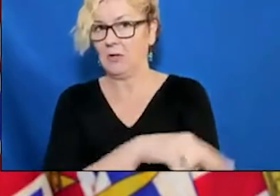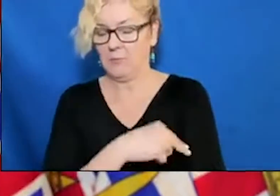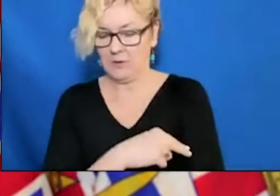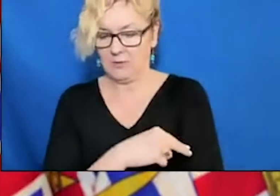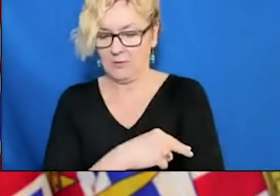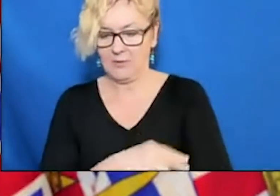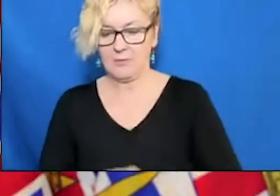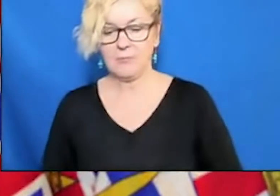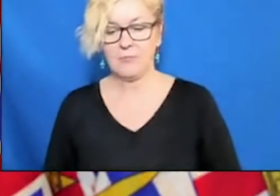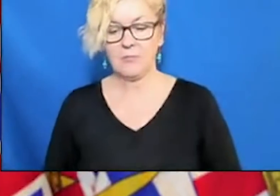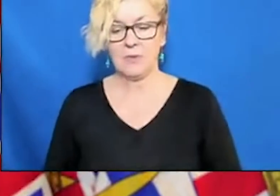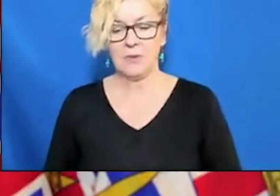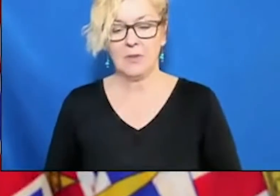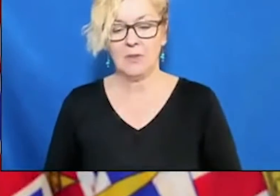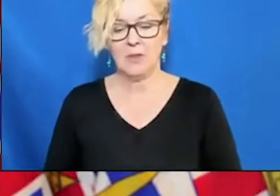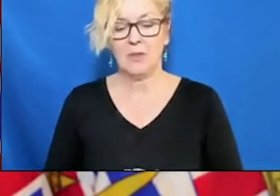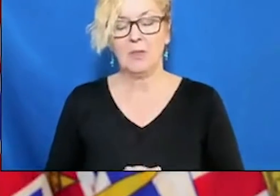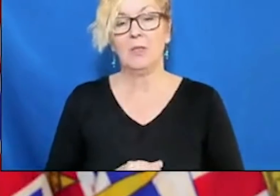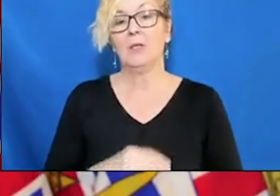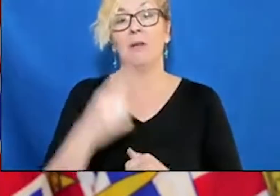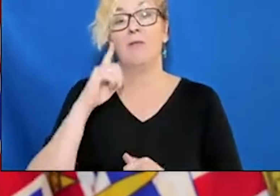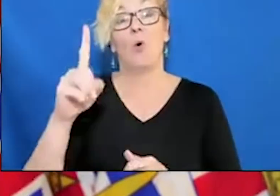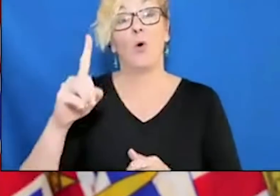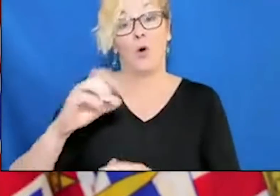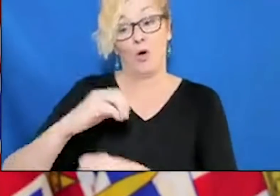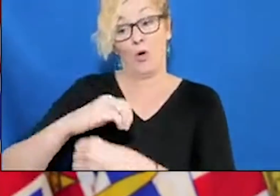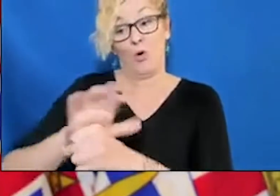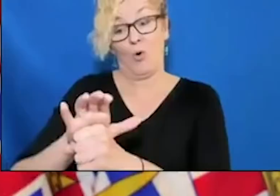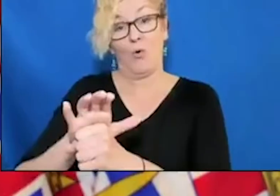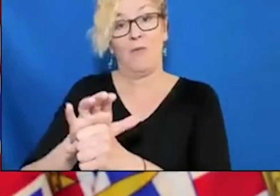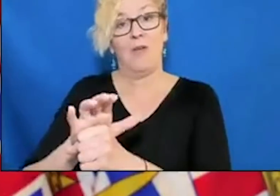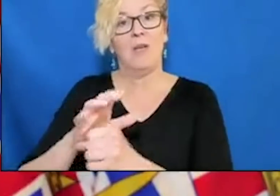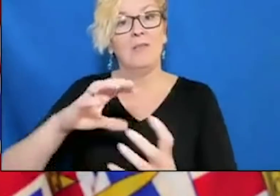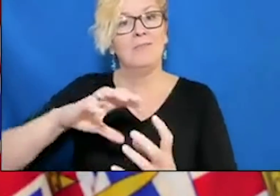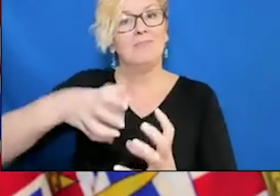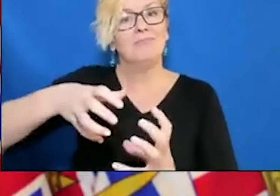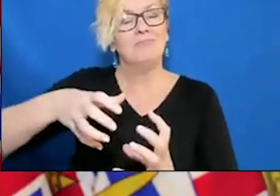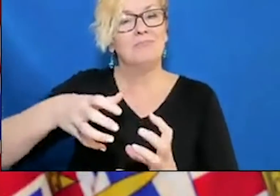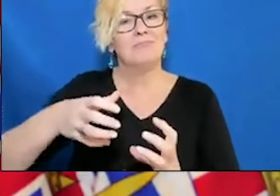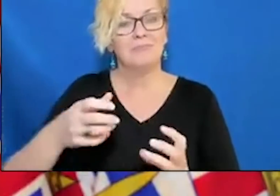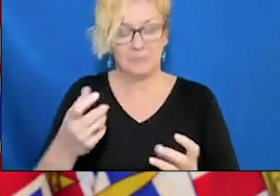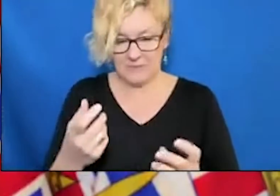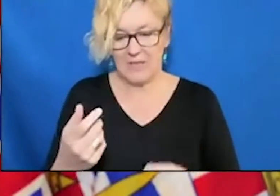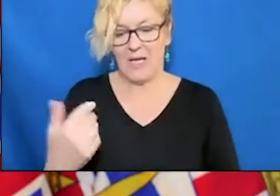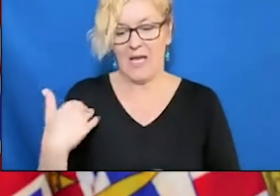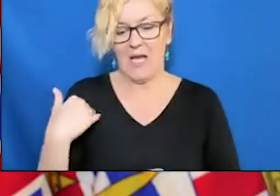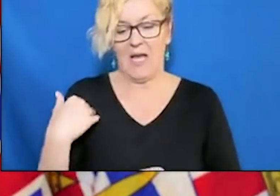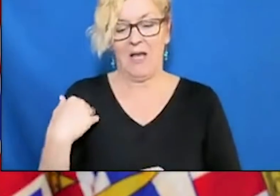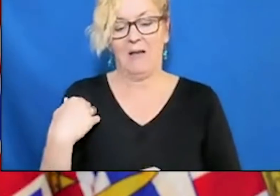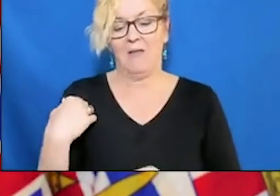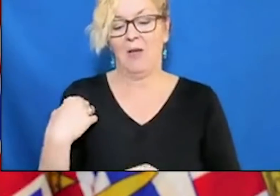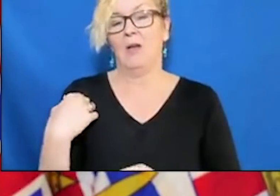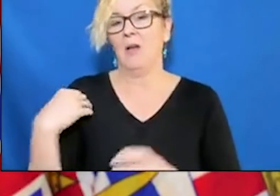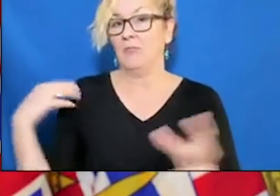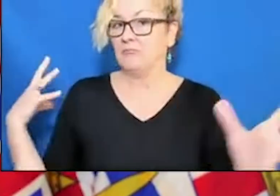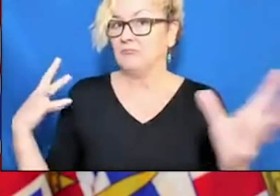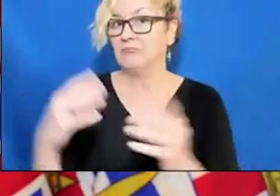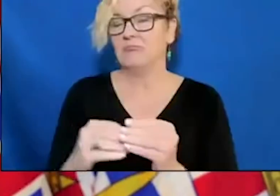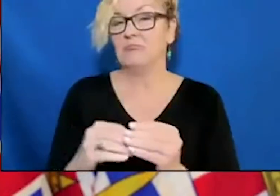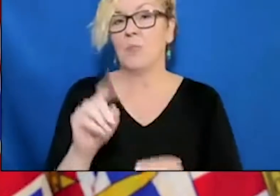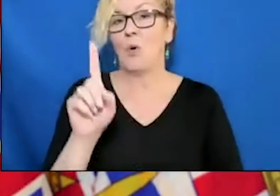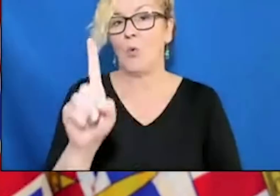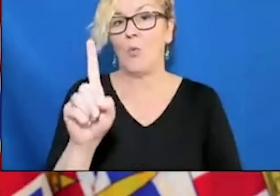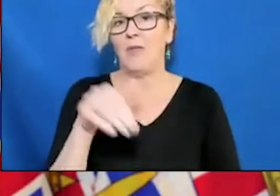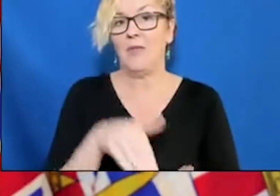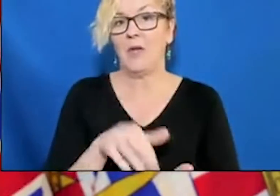166 new cases have been retrospectively identified for a total of 1,366 cases in